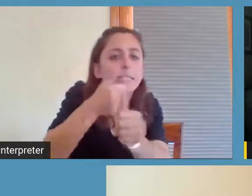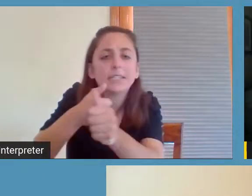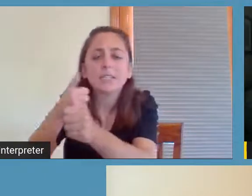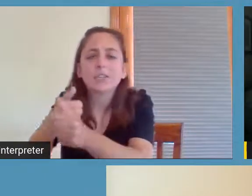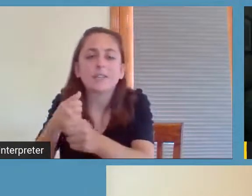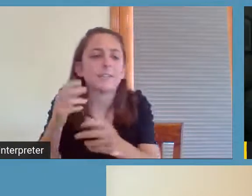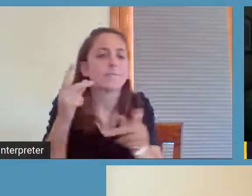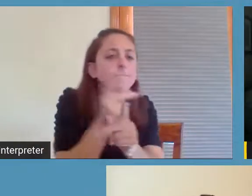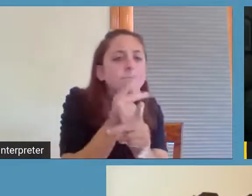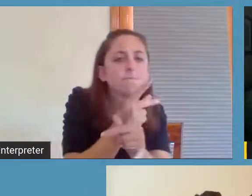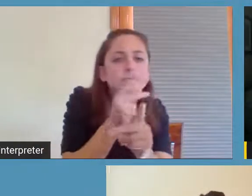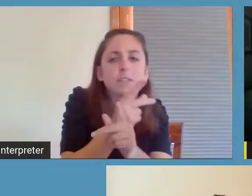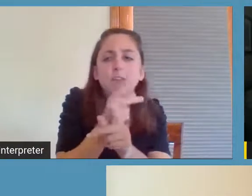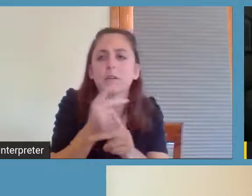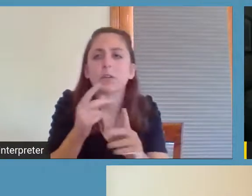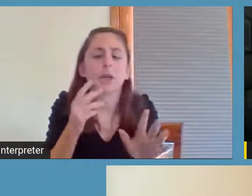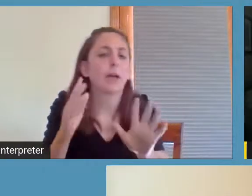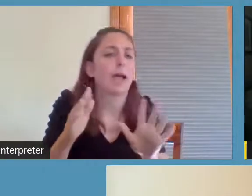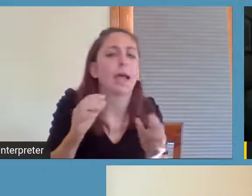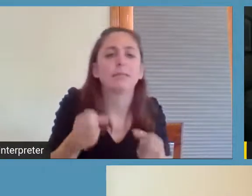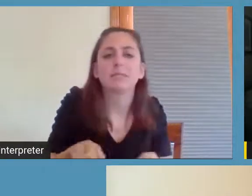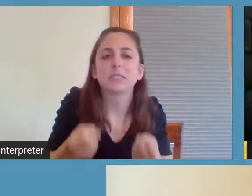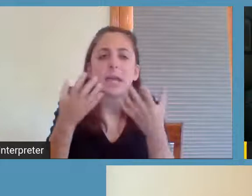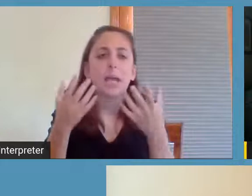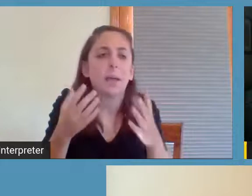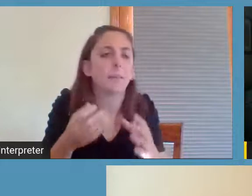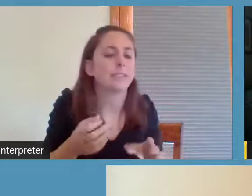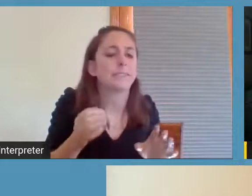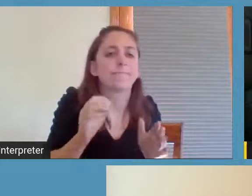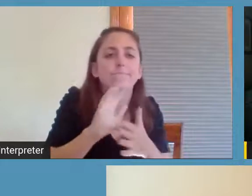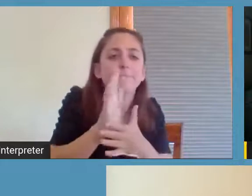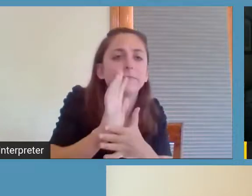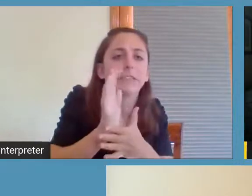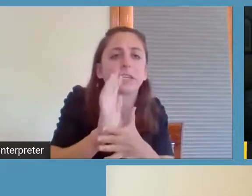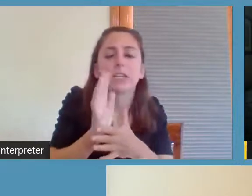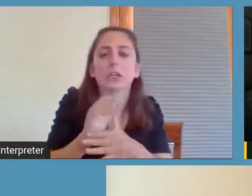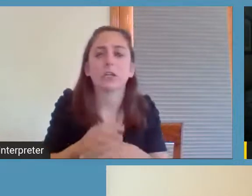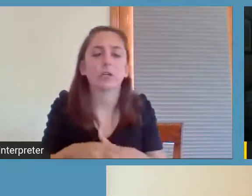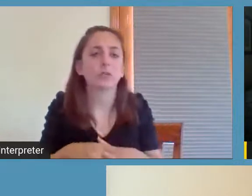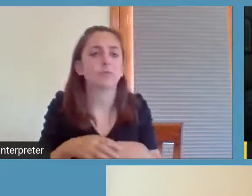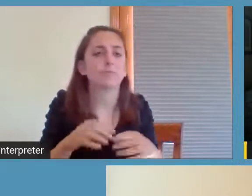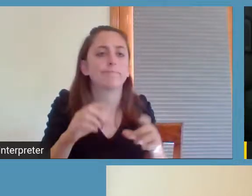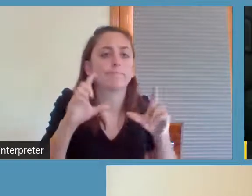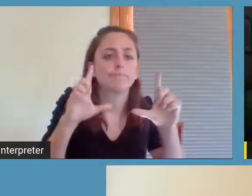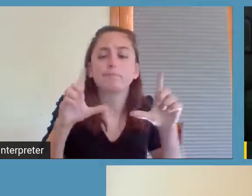could go in this space, how many videos, maybe one or two. I had to think about not